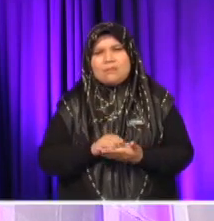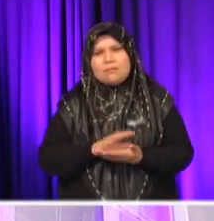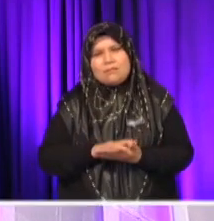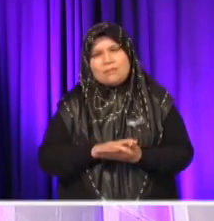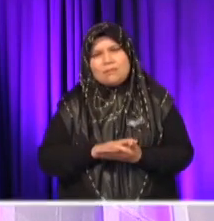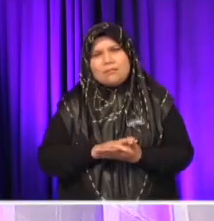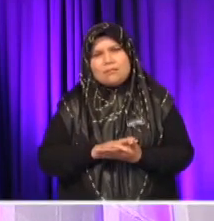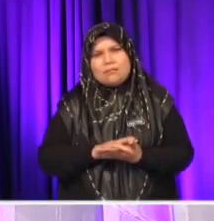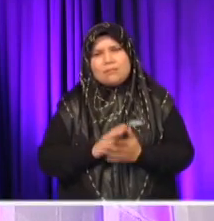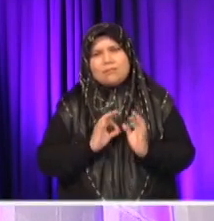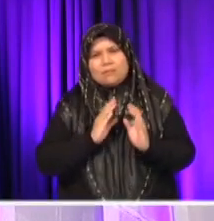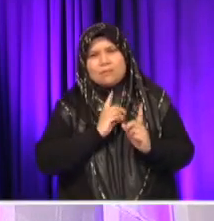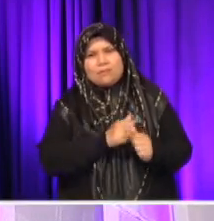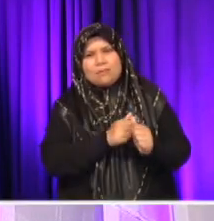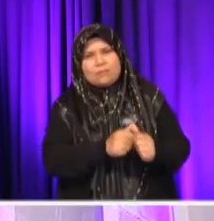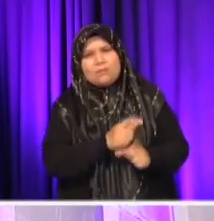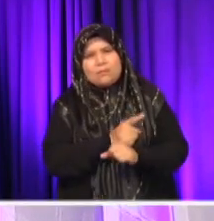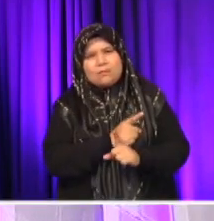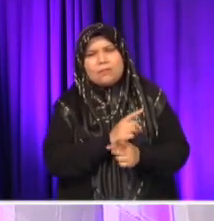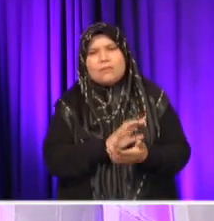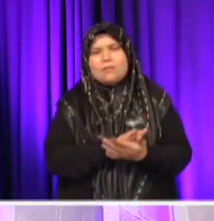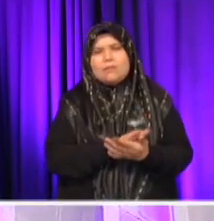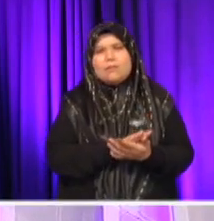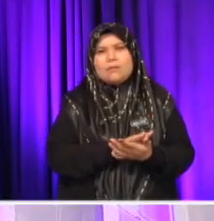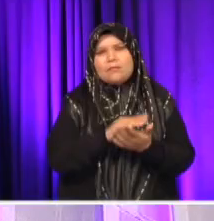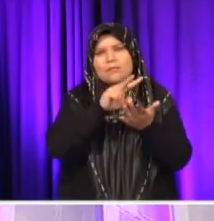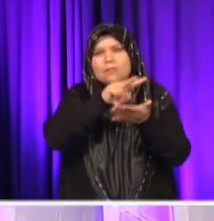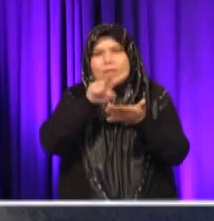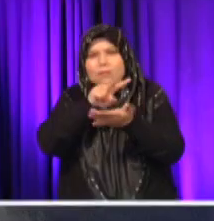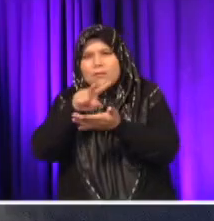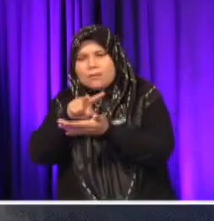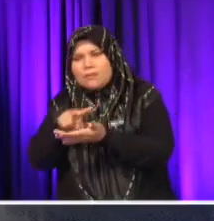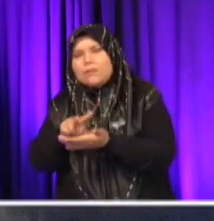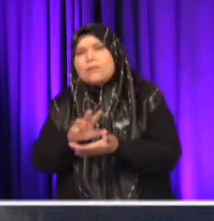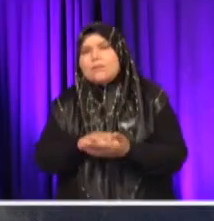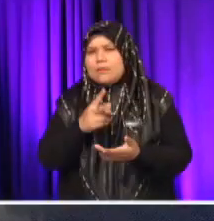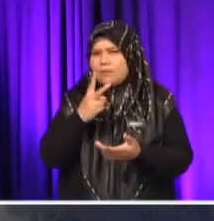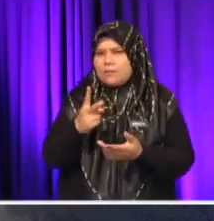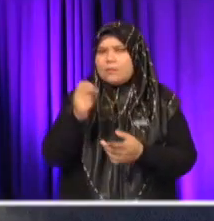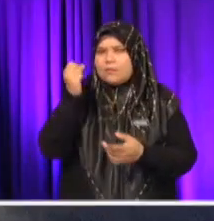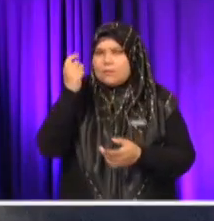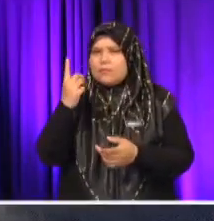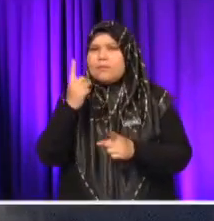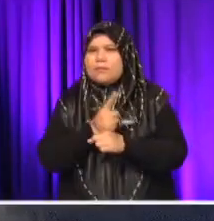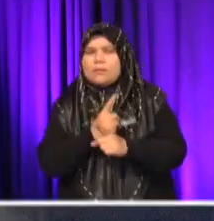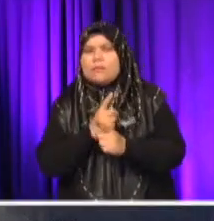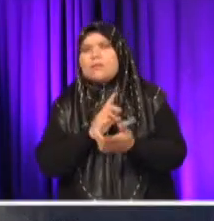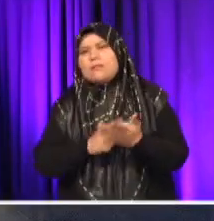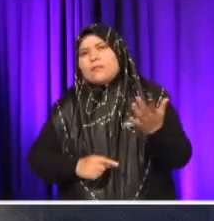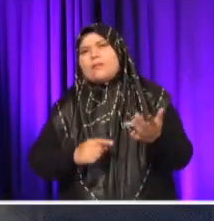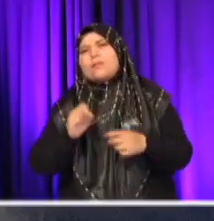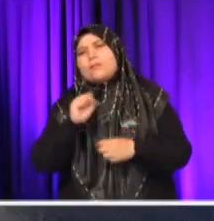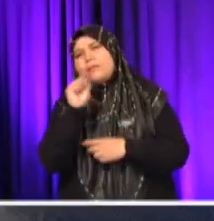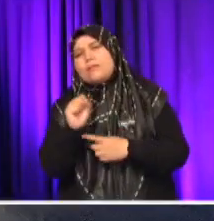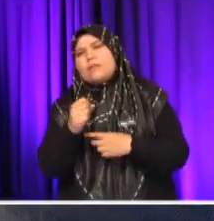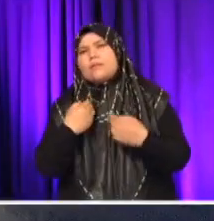actually following a certain theme. Is Yes, that correct? yeah. That's really good for you to identify that. There's a specific theme for this, for all